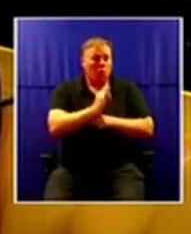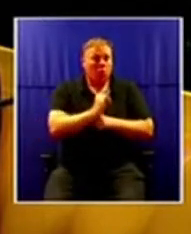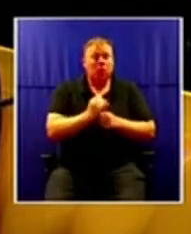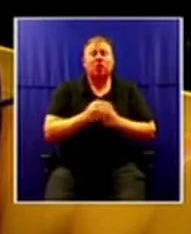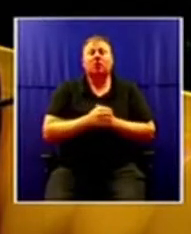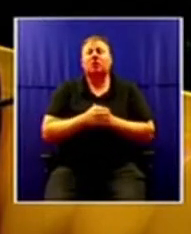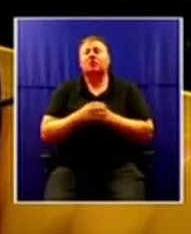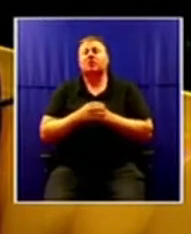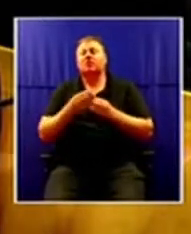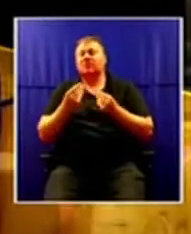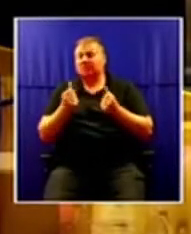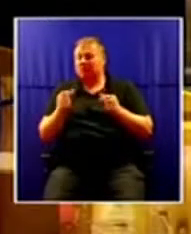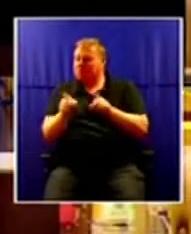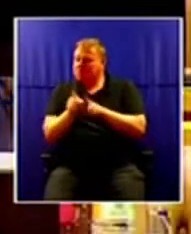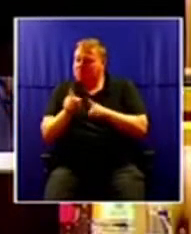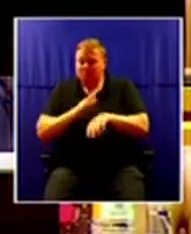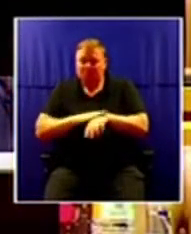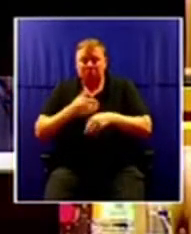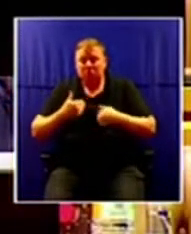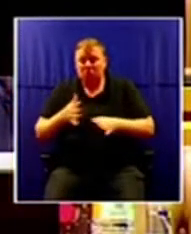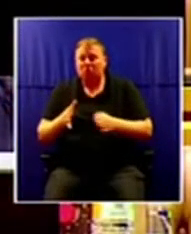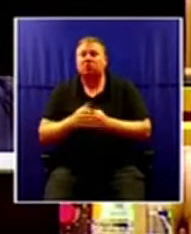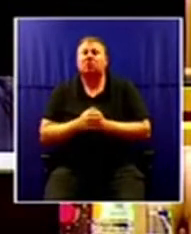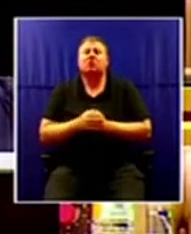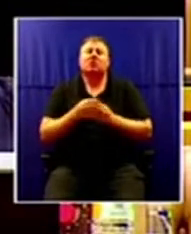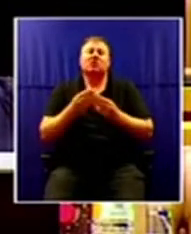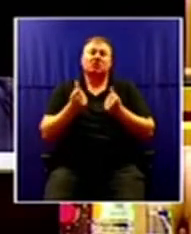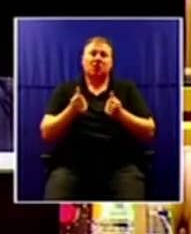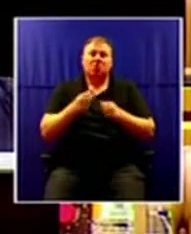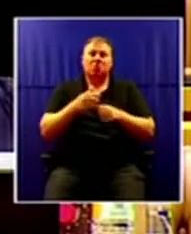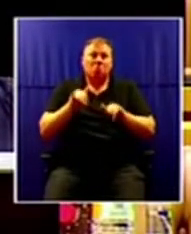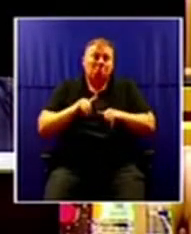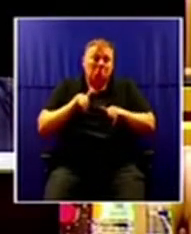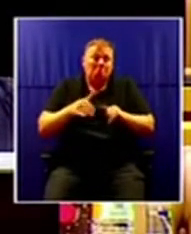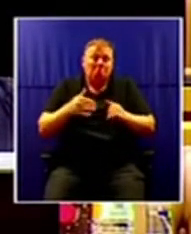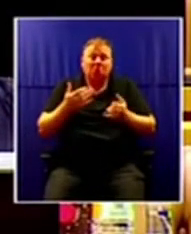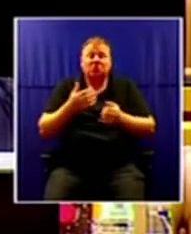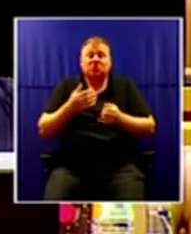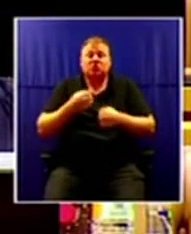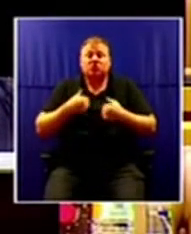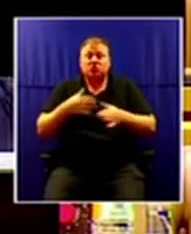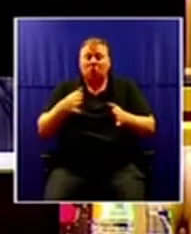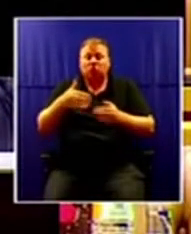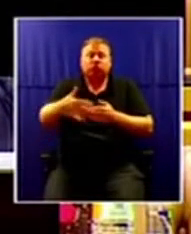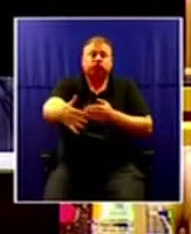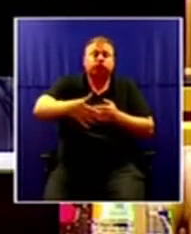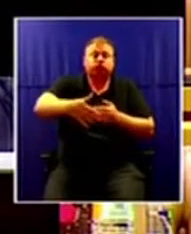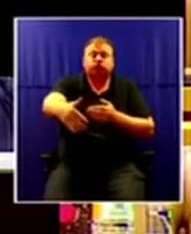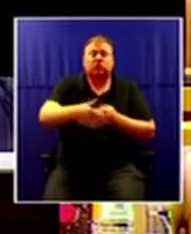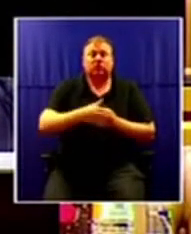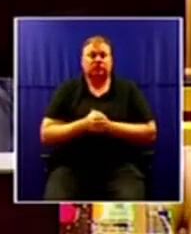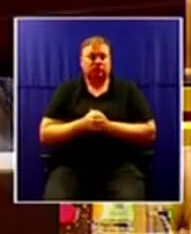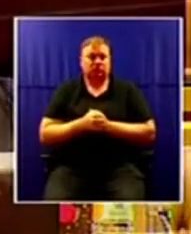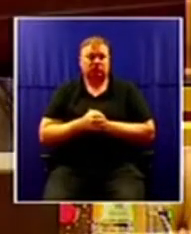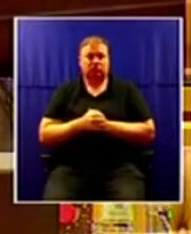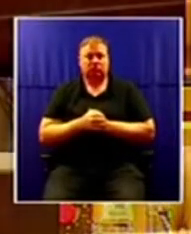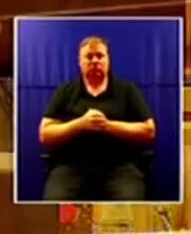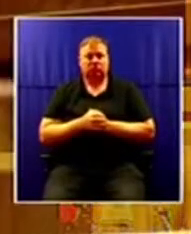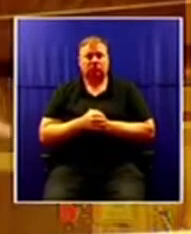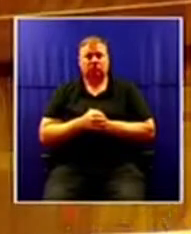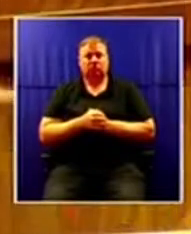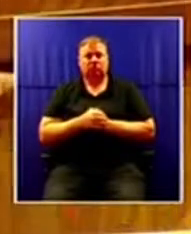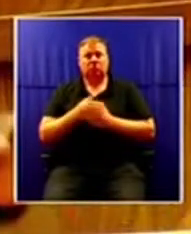us, and some are yet to start. So this is a process that is lifting many